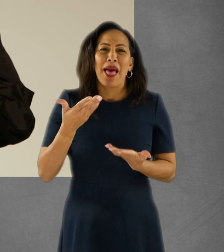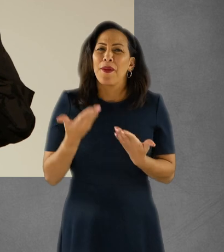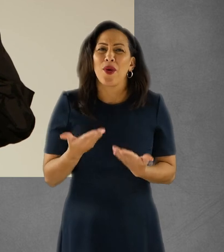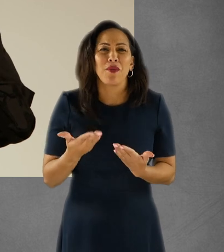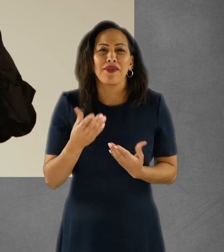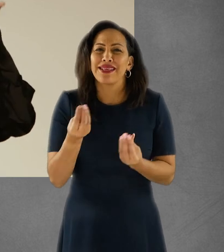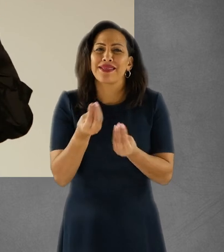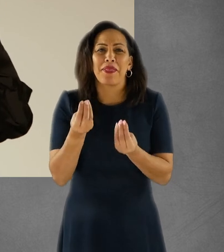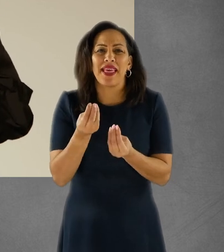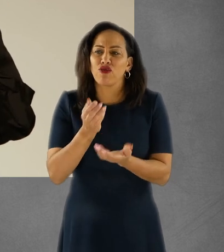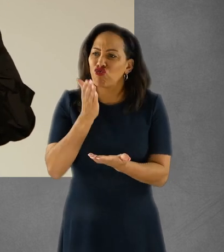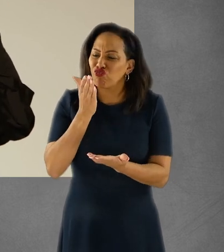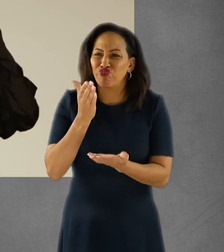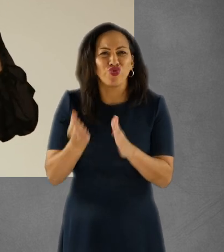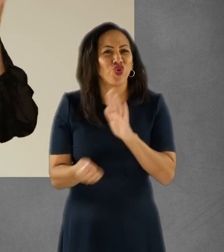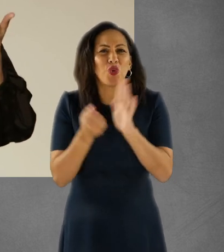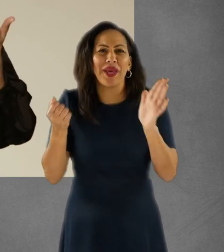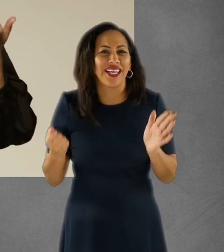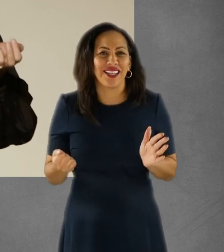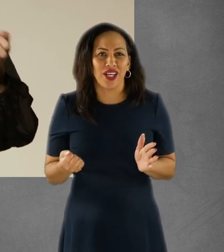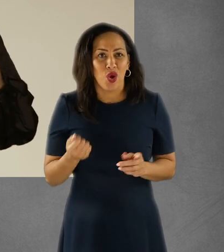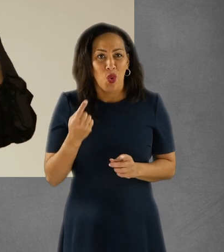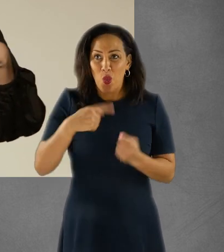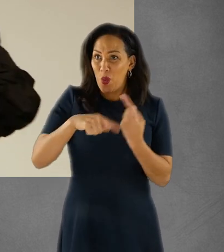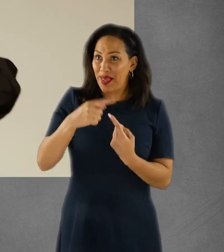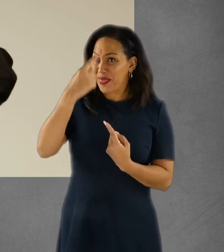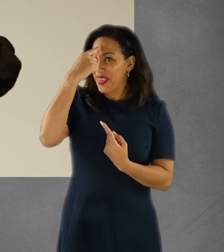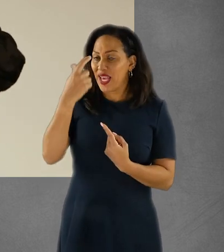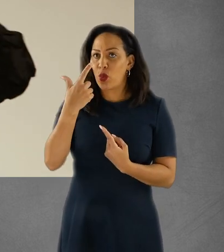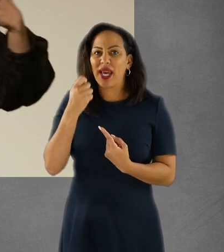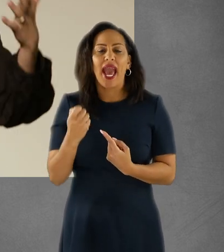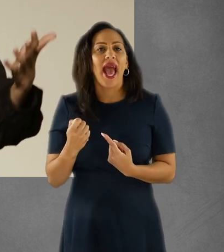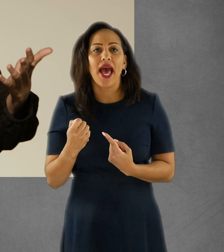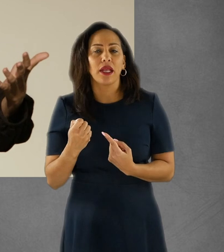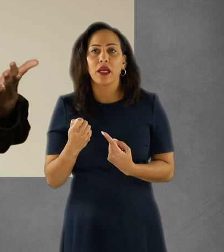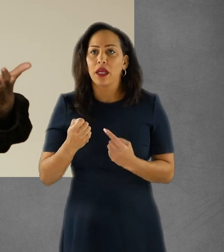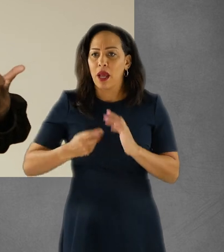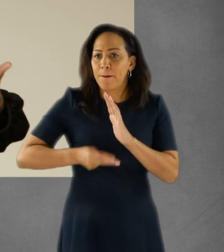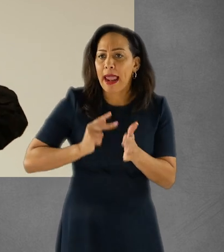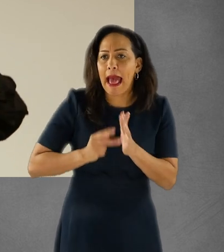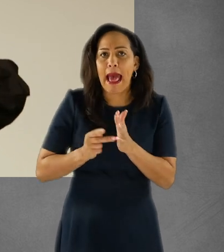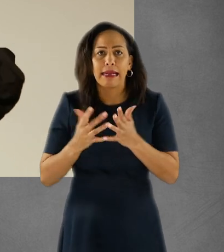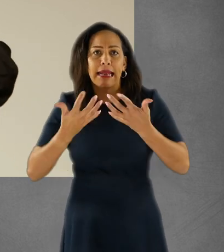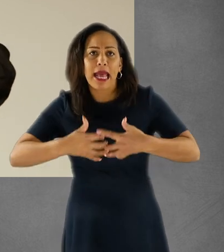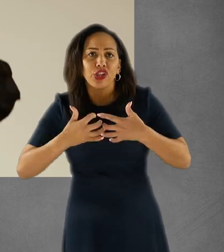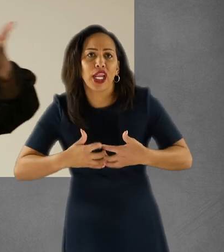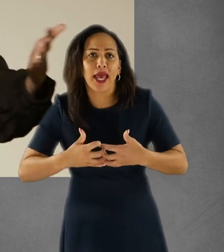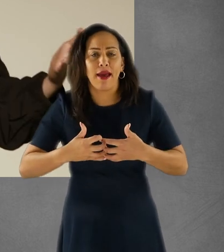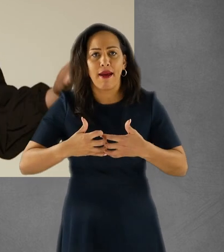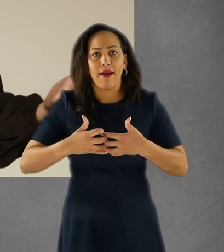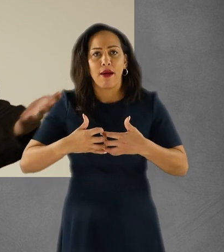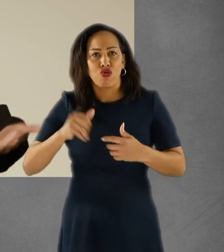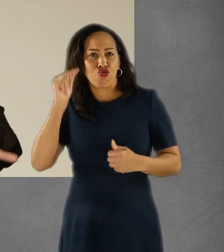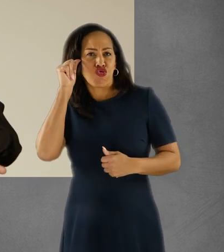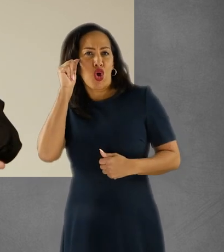things so meticulously and kind of know what will happen, where we just saw what happened with a virus and just kind of changed